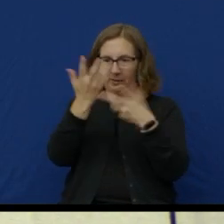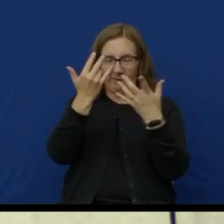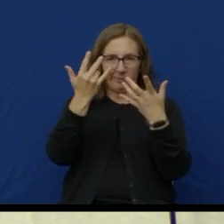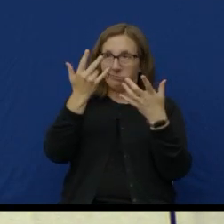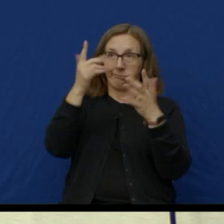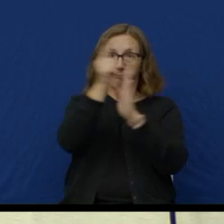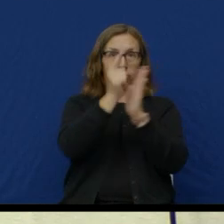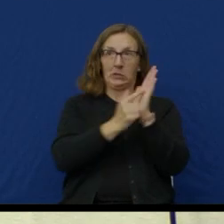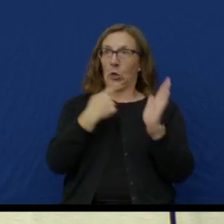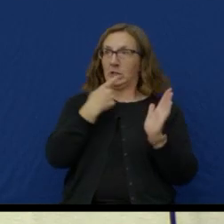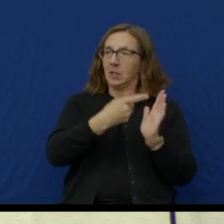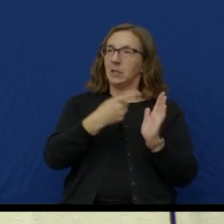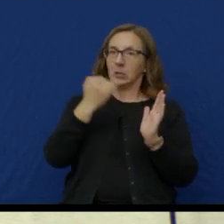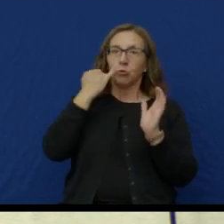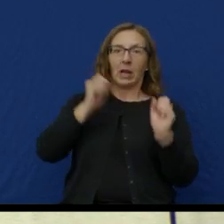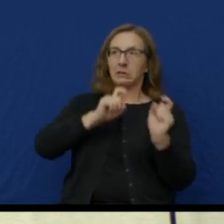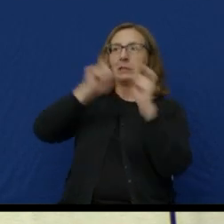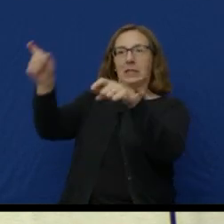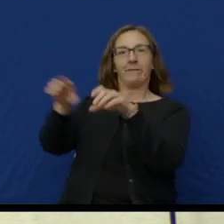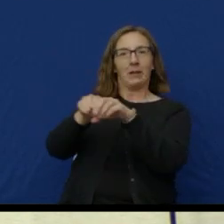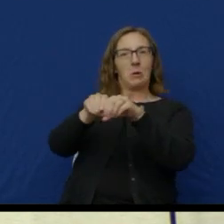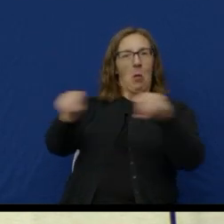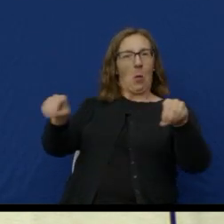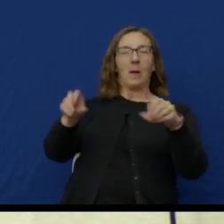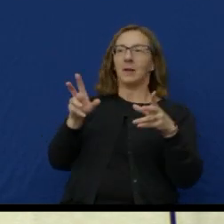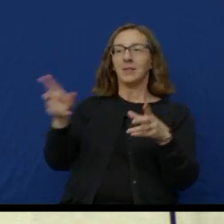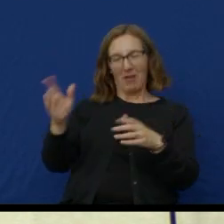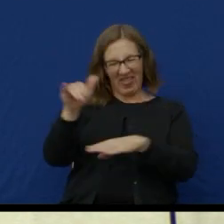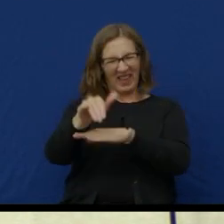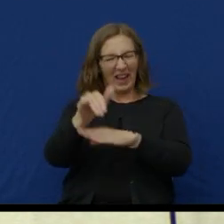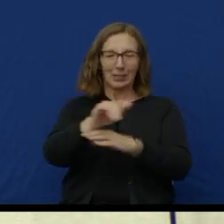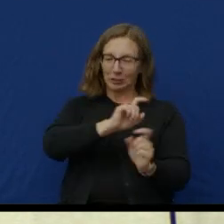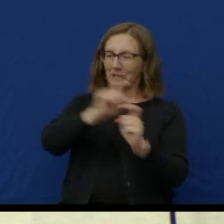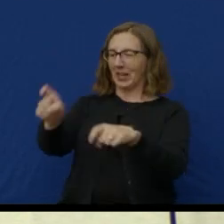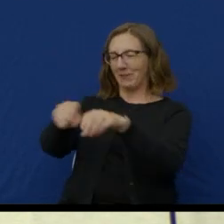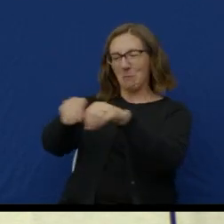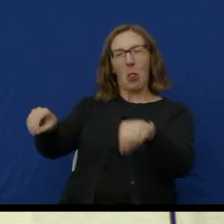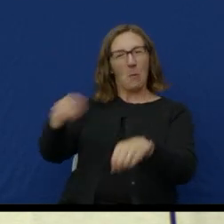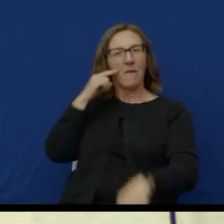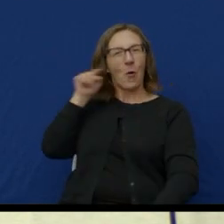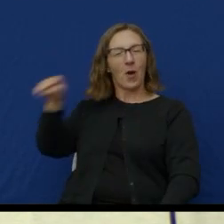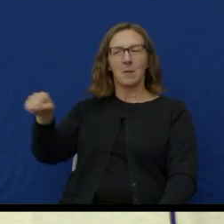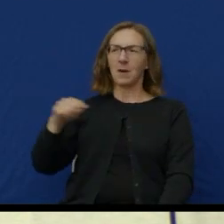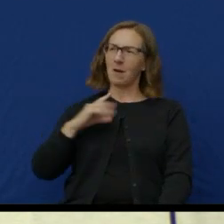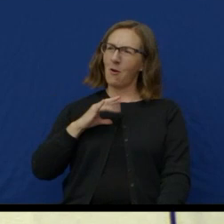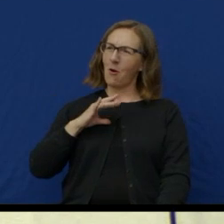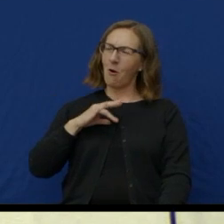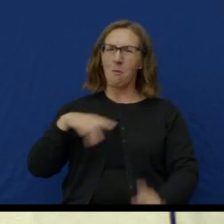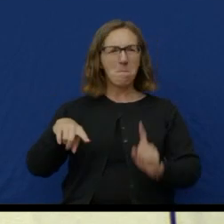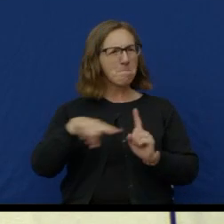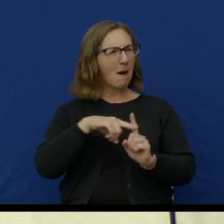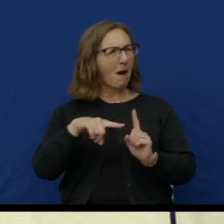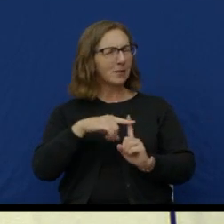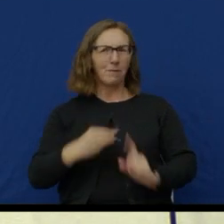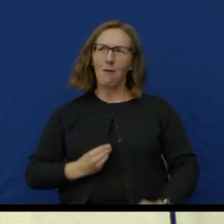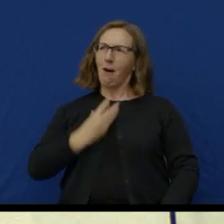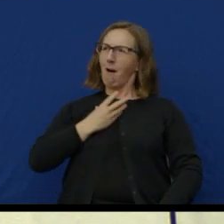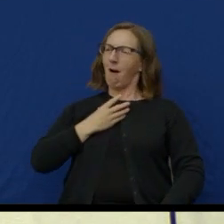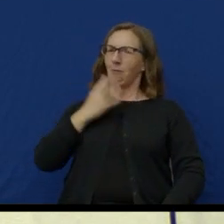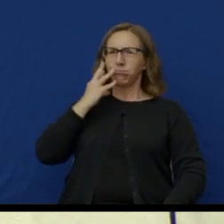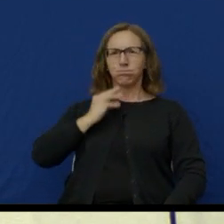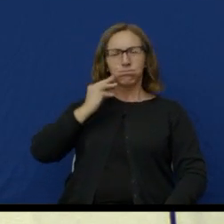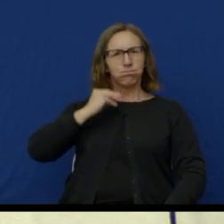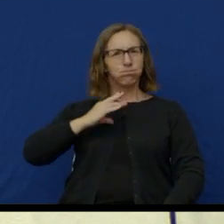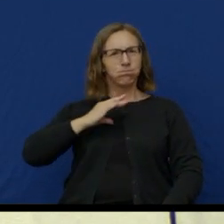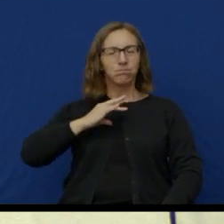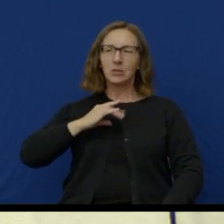to those folks. And so she had a diploma that night for Bill Sharp. And it was a very, very positive experience. And I just wanted to applaud